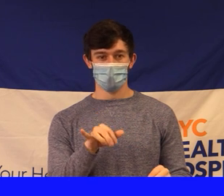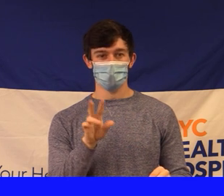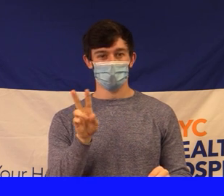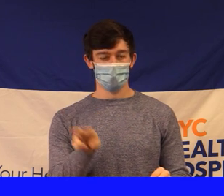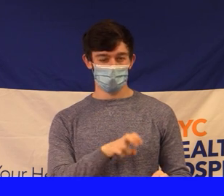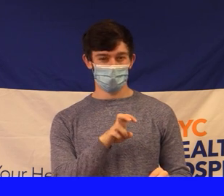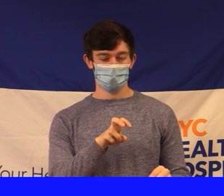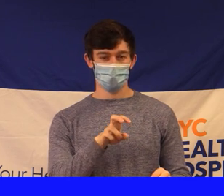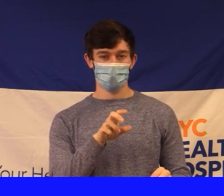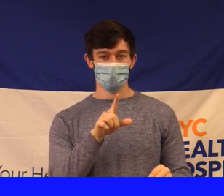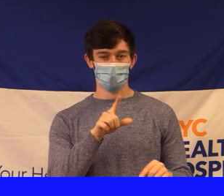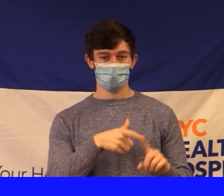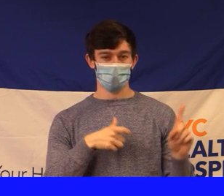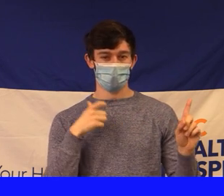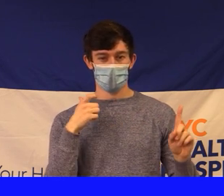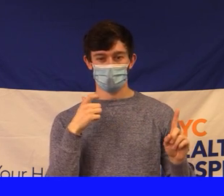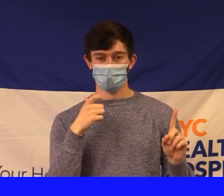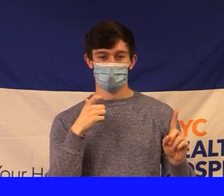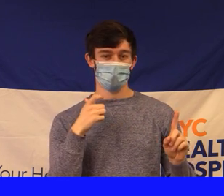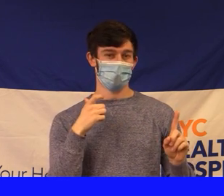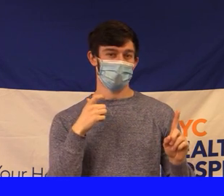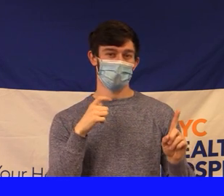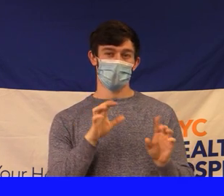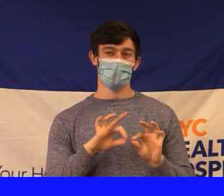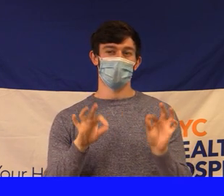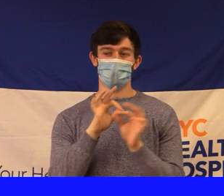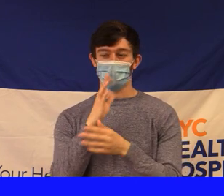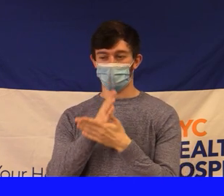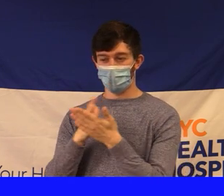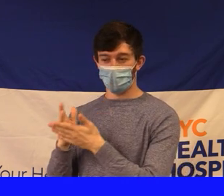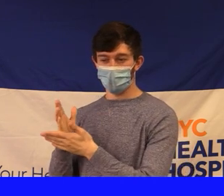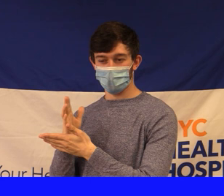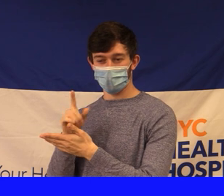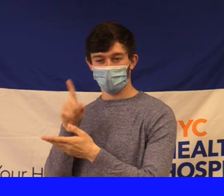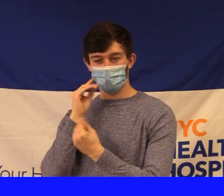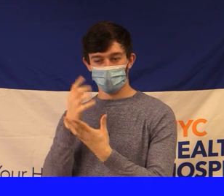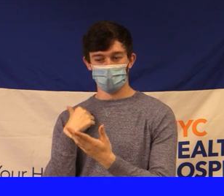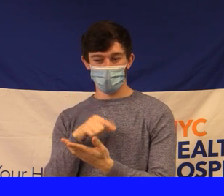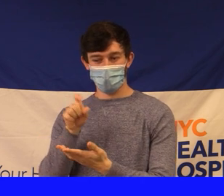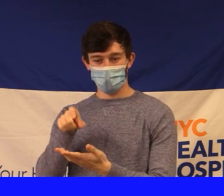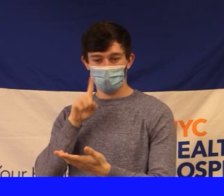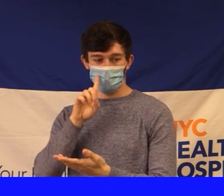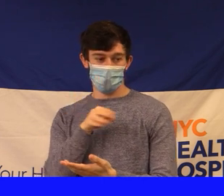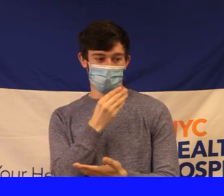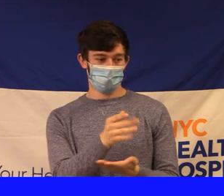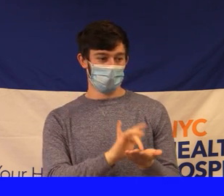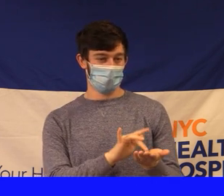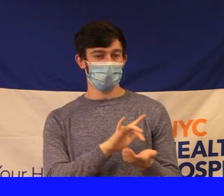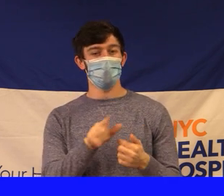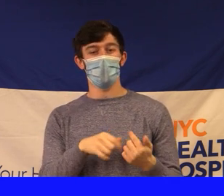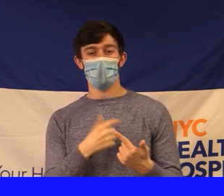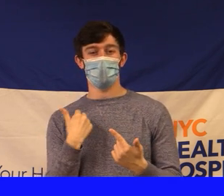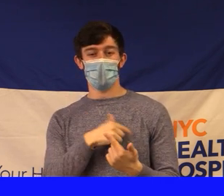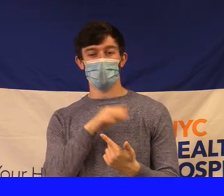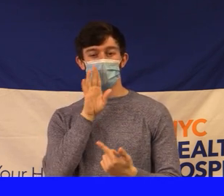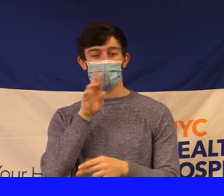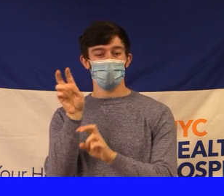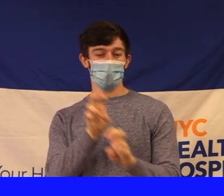and lab values that are really critical to medication administration and usage.